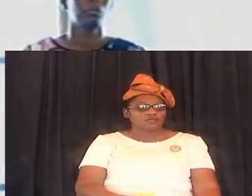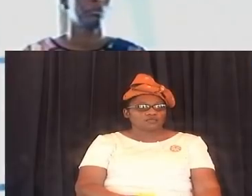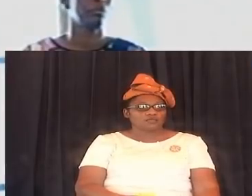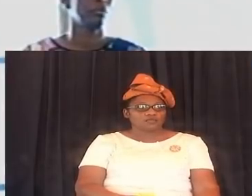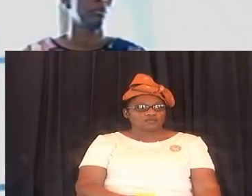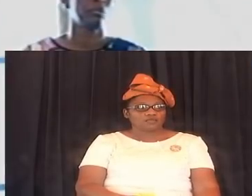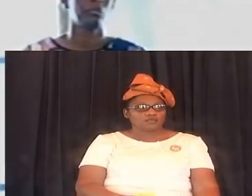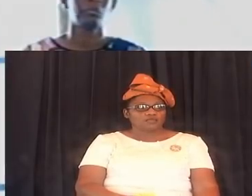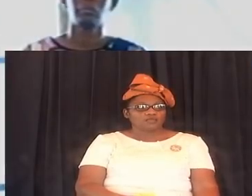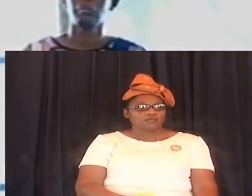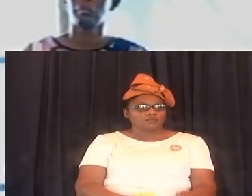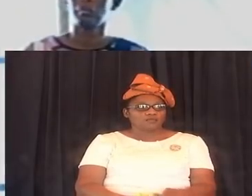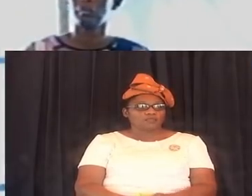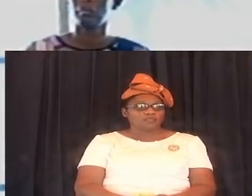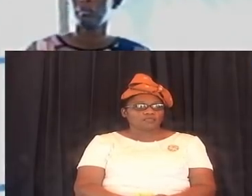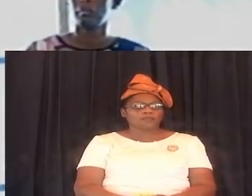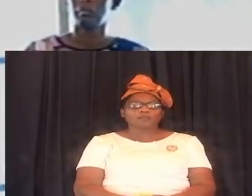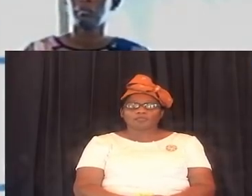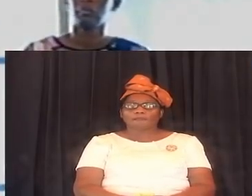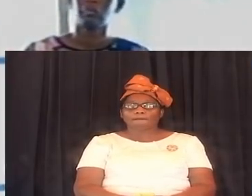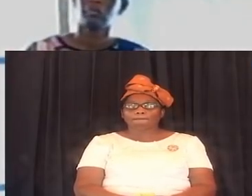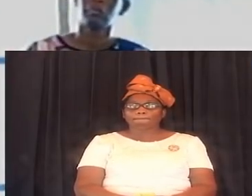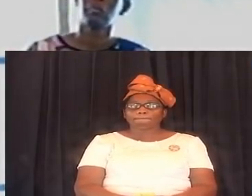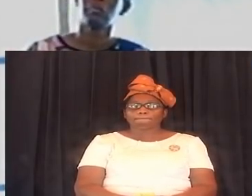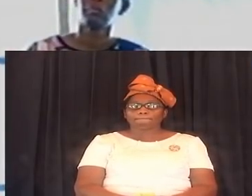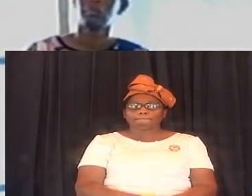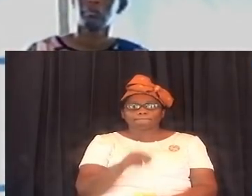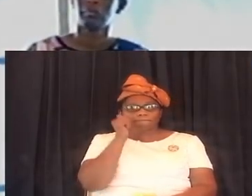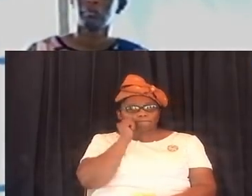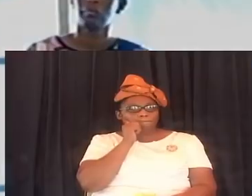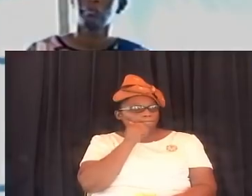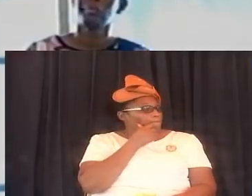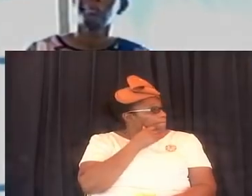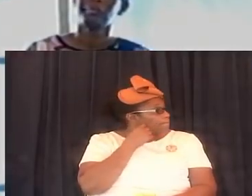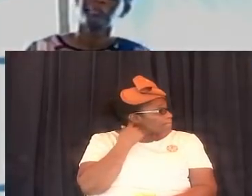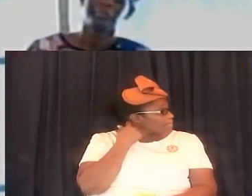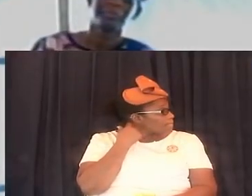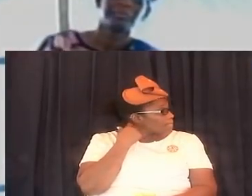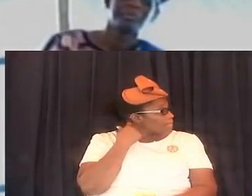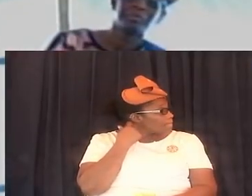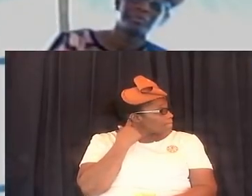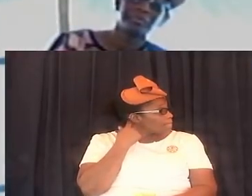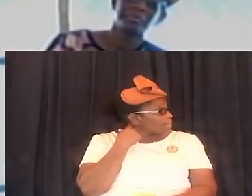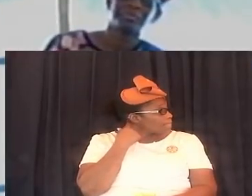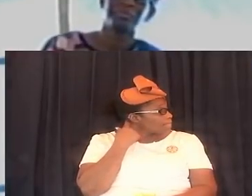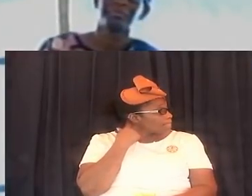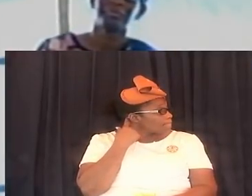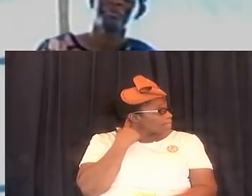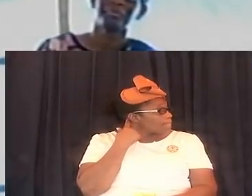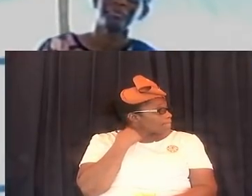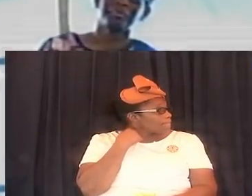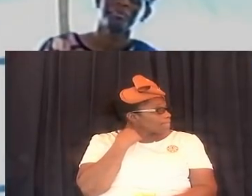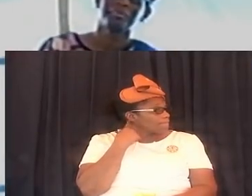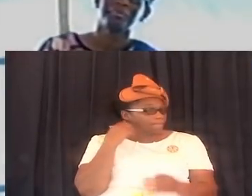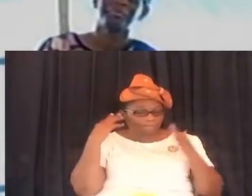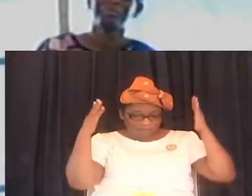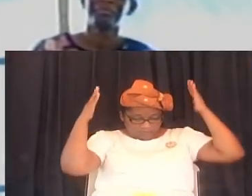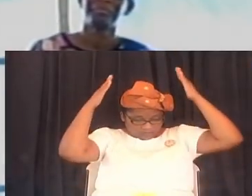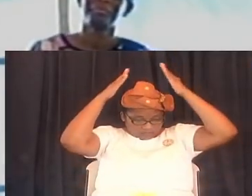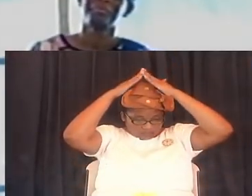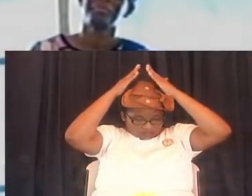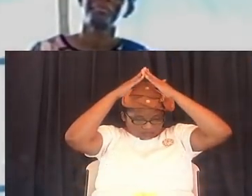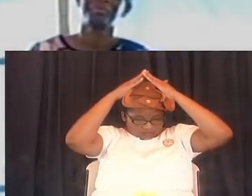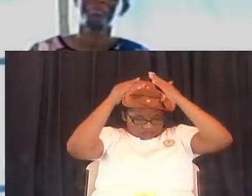Sister Debbie here? Sister Debbie? Amen. Bishop wants us to